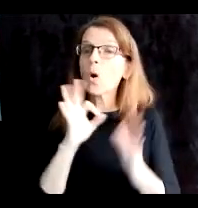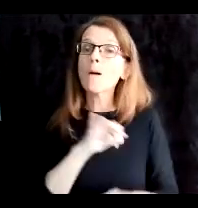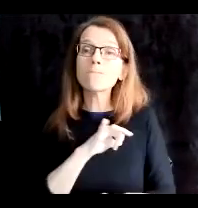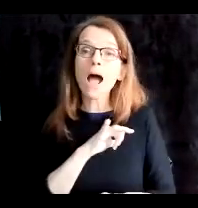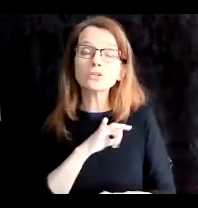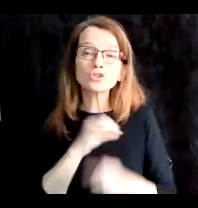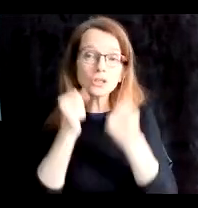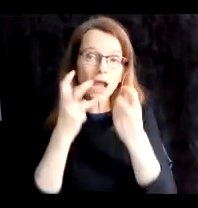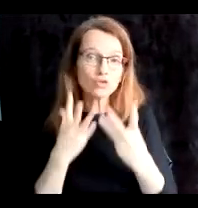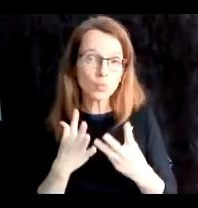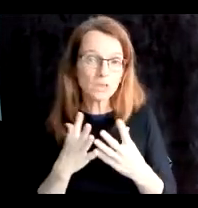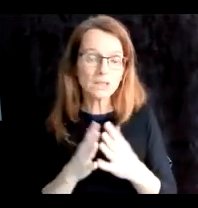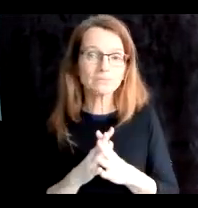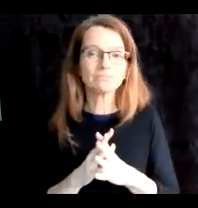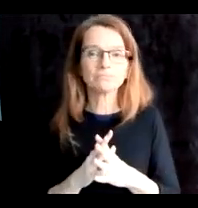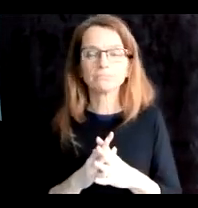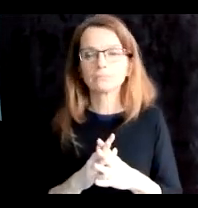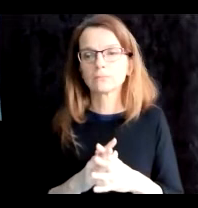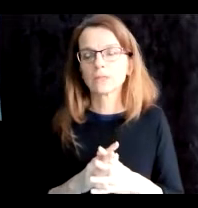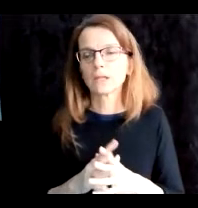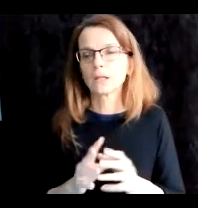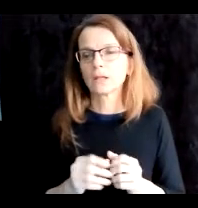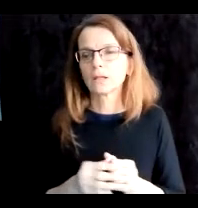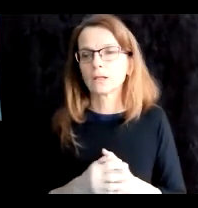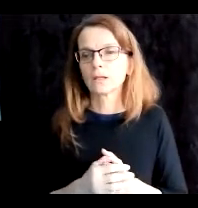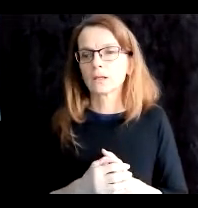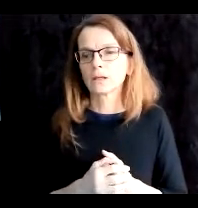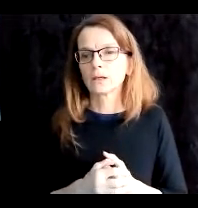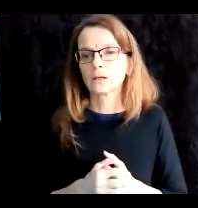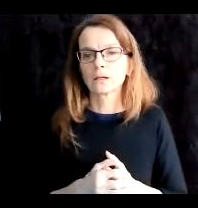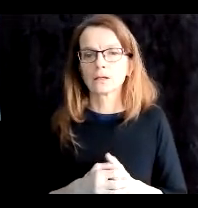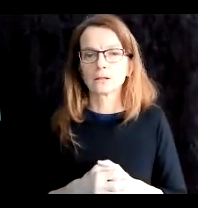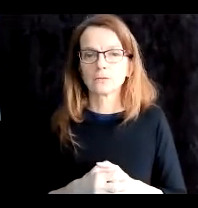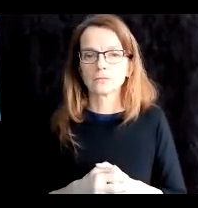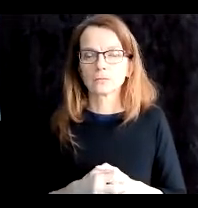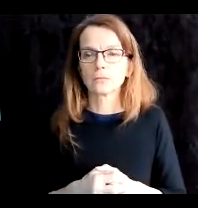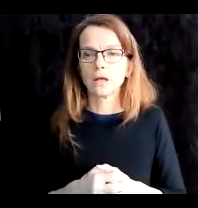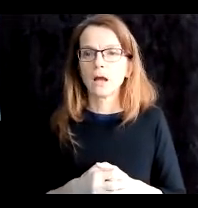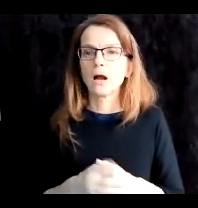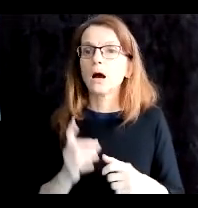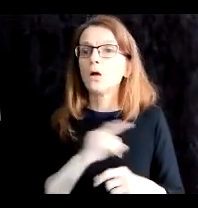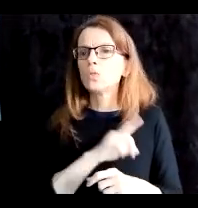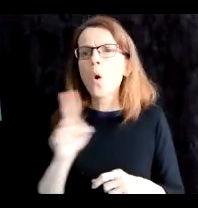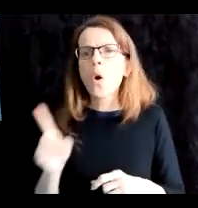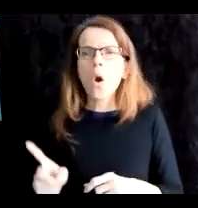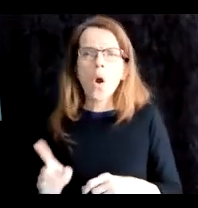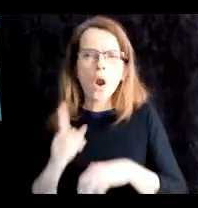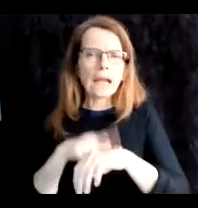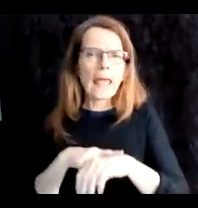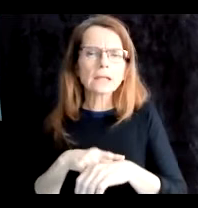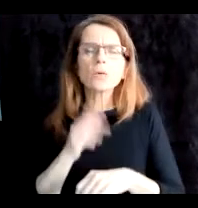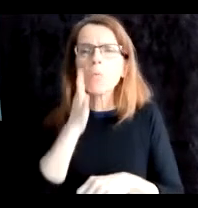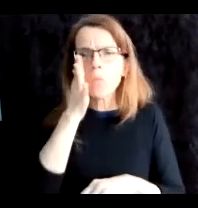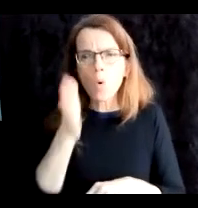And of course, as far as they know that their money is safe in the Swiss banks, well, we do not have many chances in fighting them or getting rid of